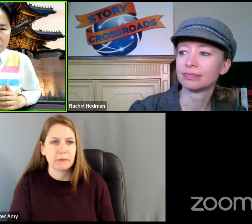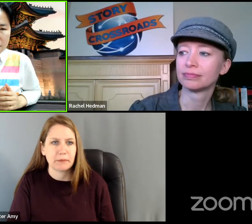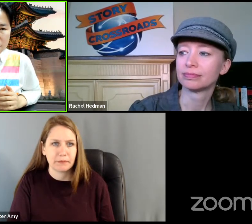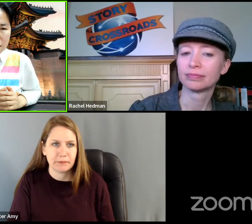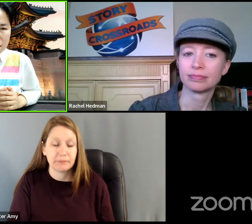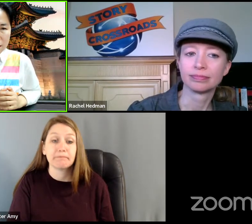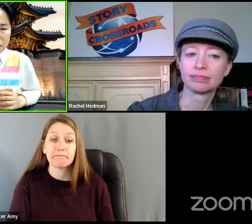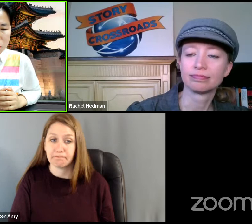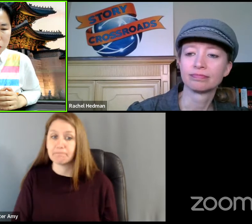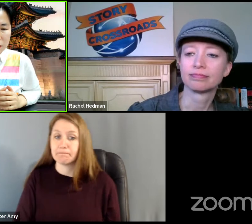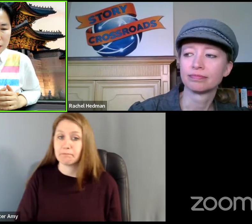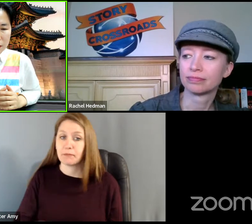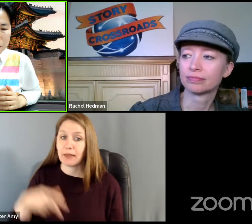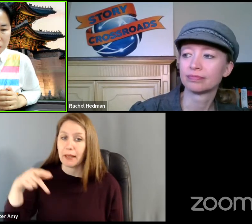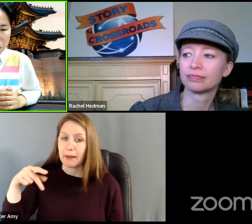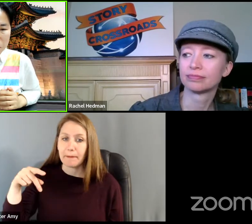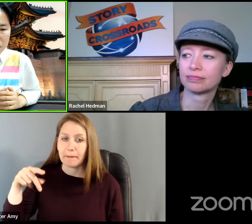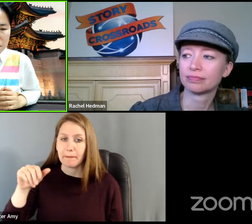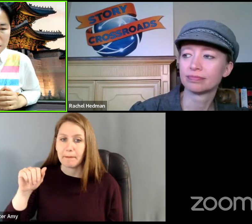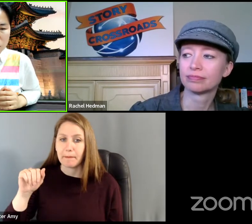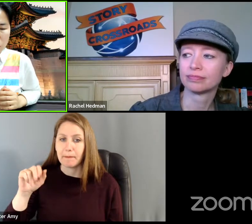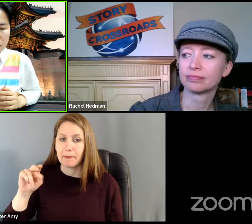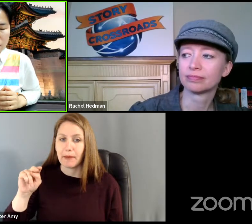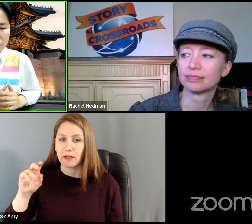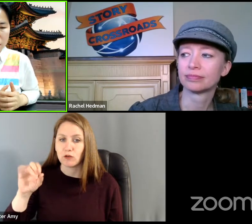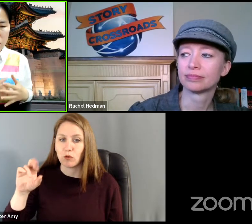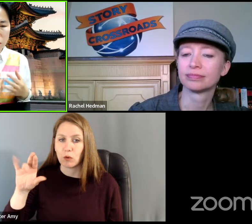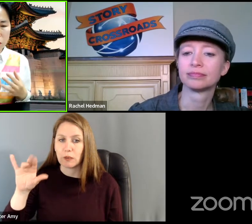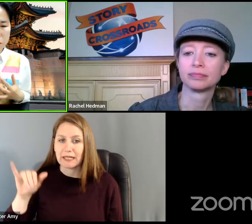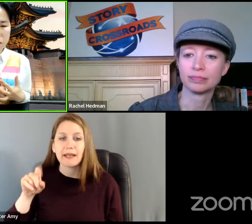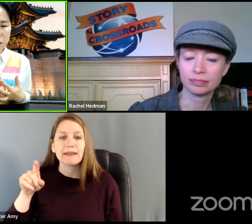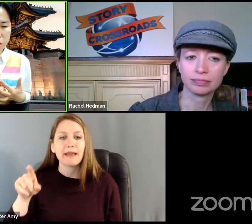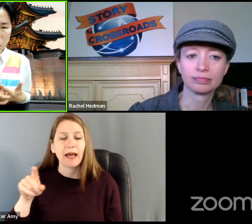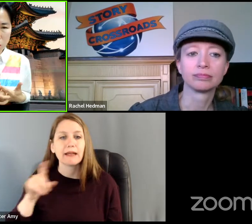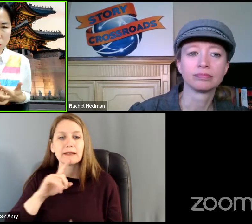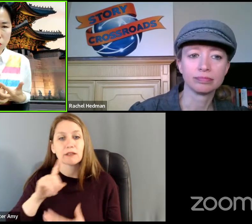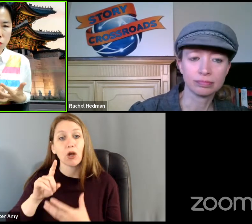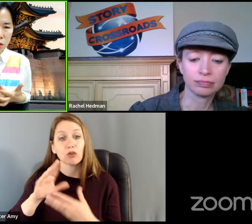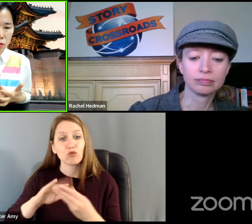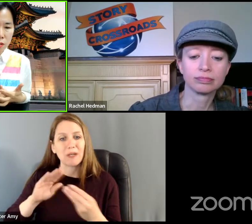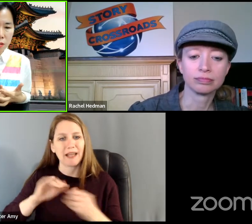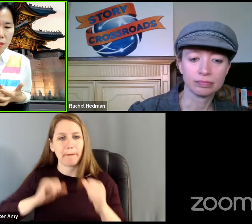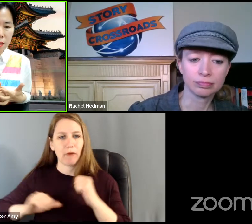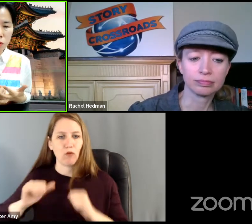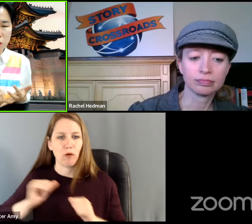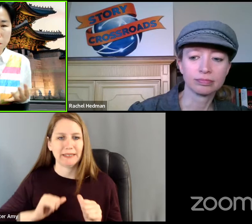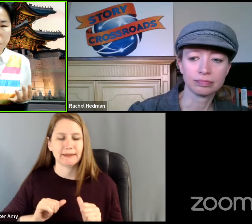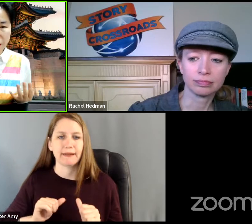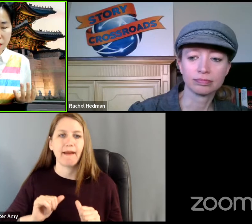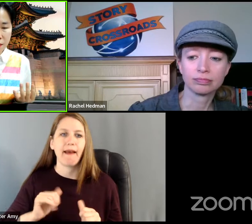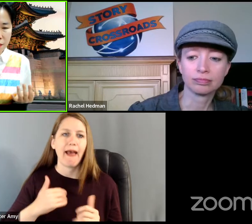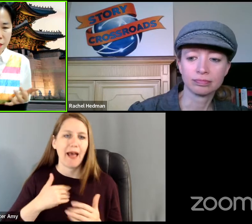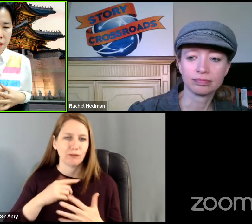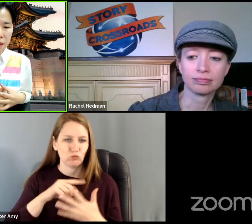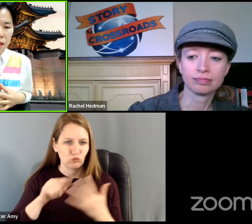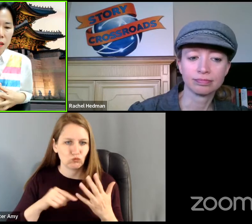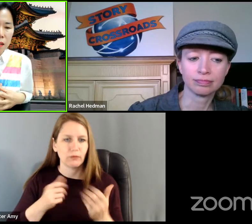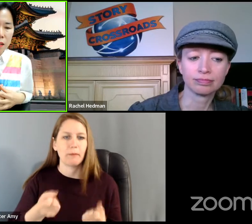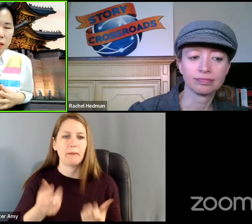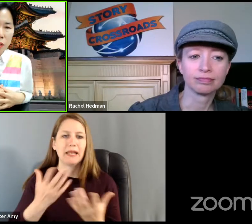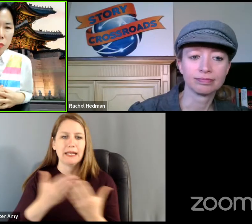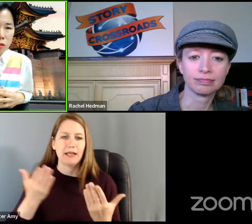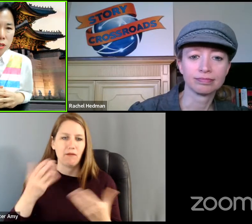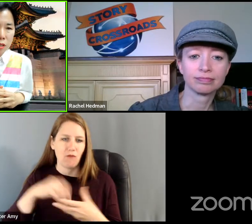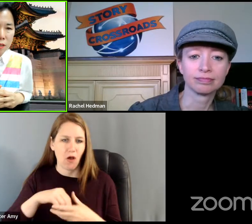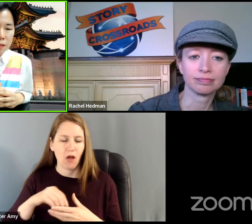Panzuri is a storytelling performance with costumes, songs, gestures, and drum beats.